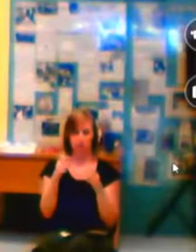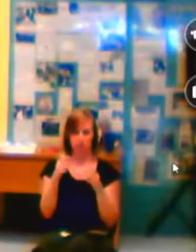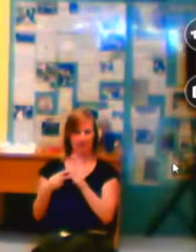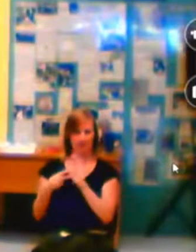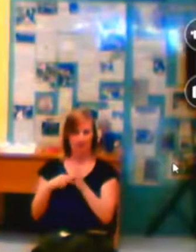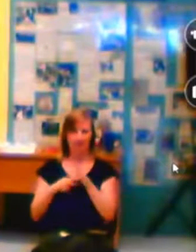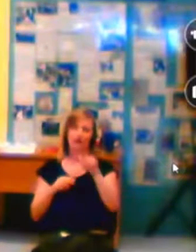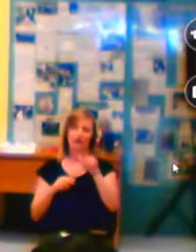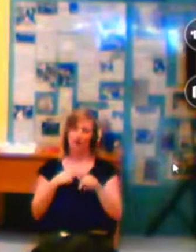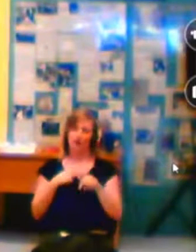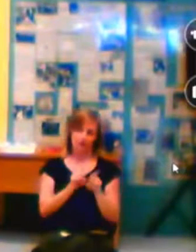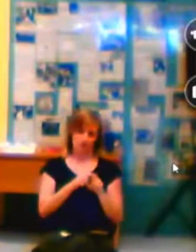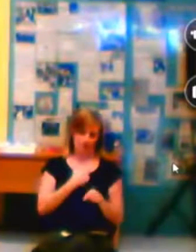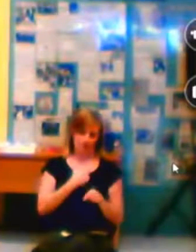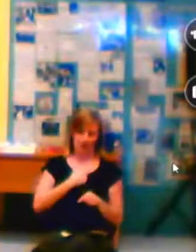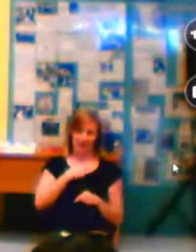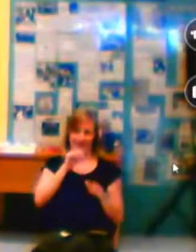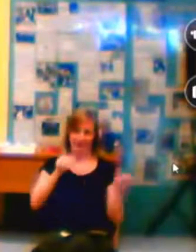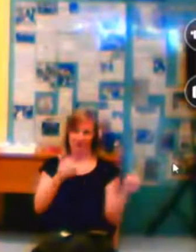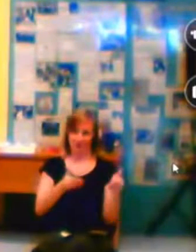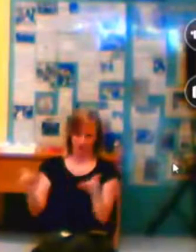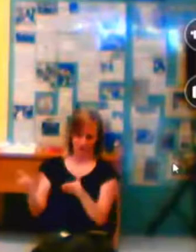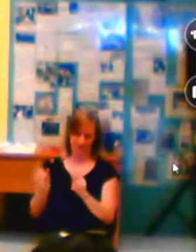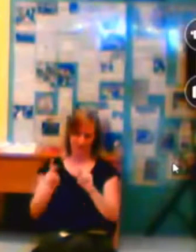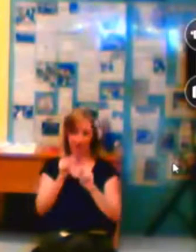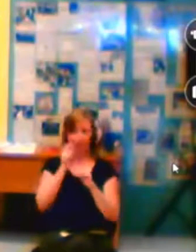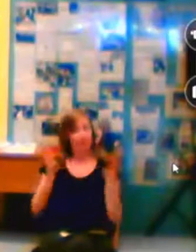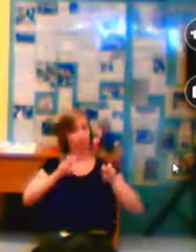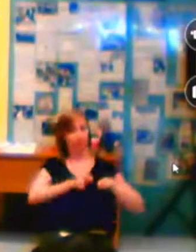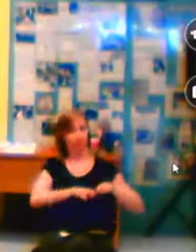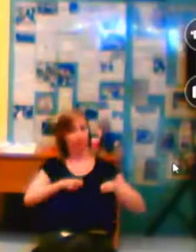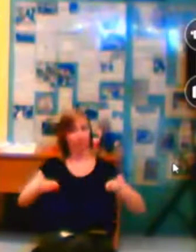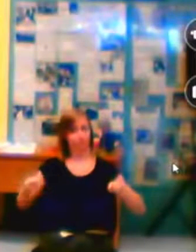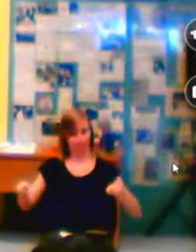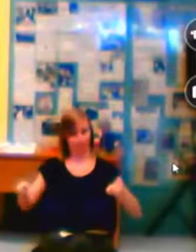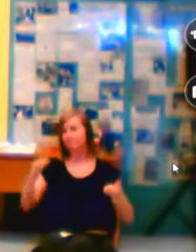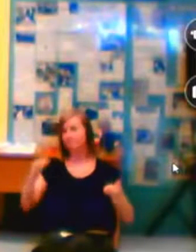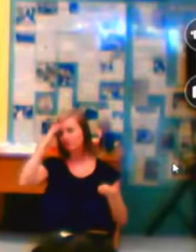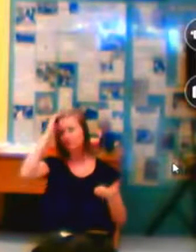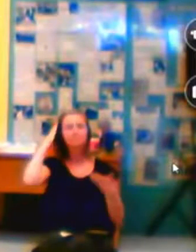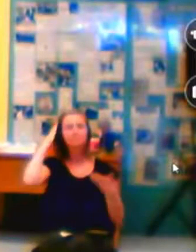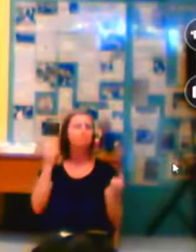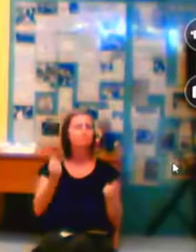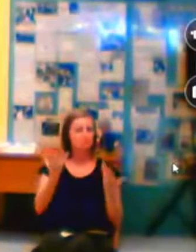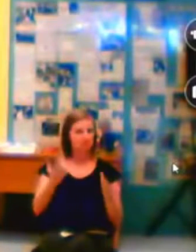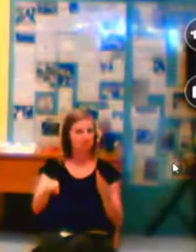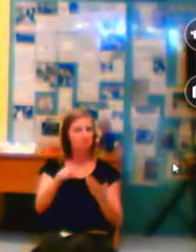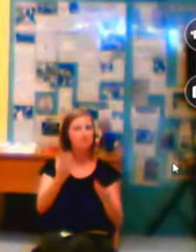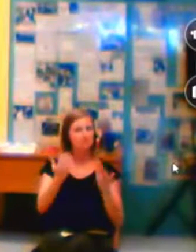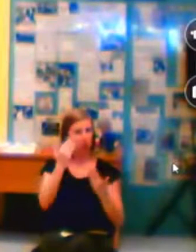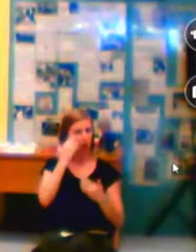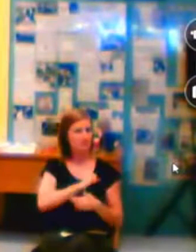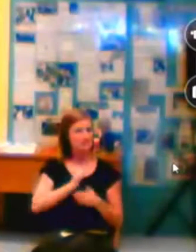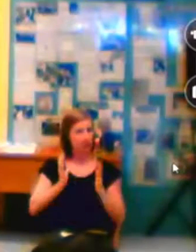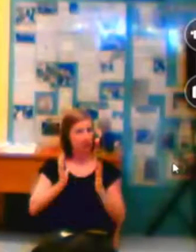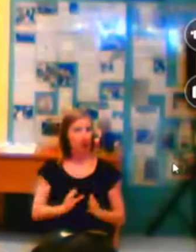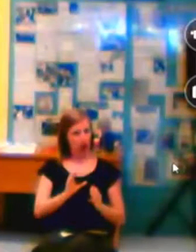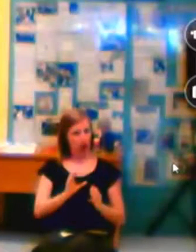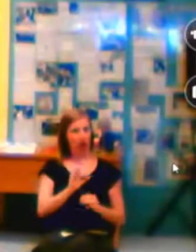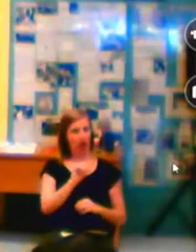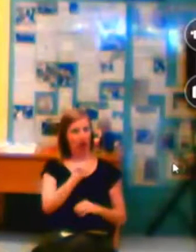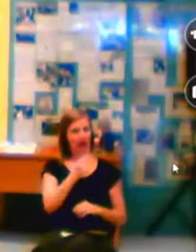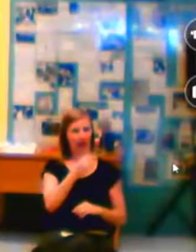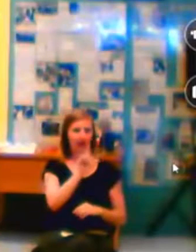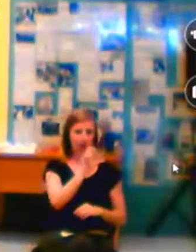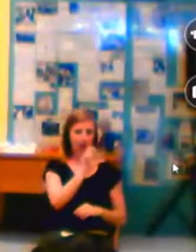So that was our little introduction to what Colorado Care is. And I saw Linda Gorman taking a lot of notes. And I actually apologize, I